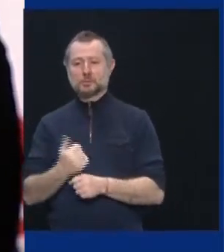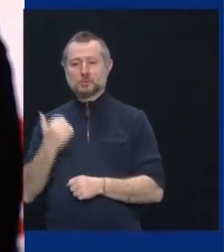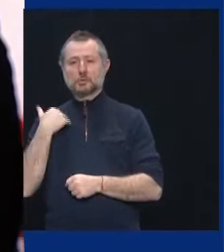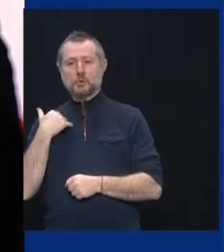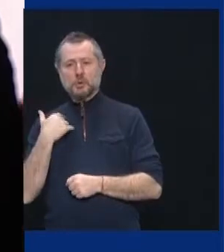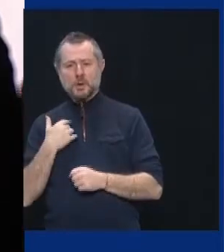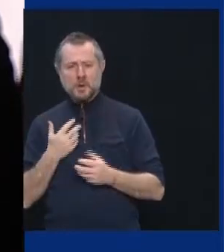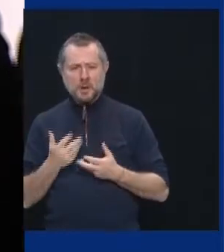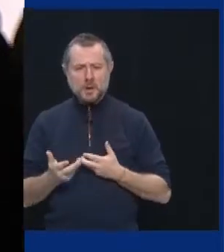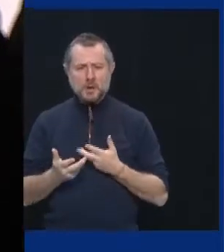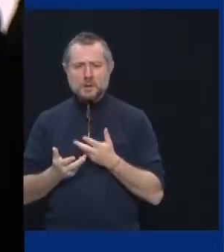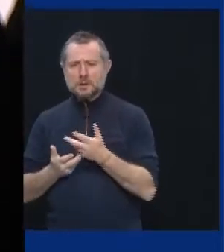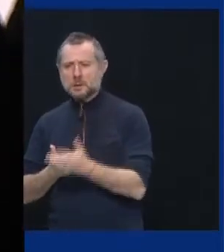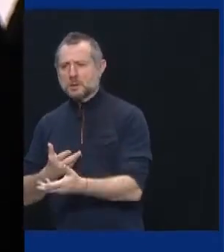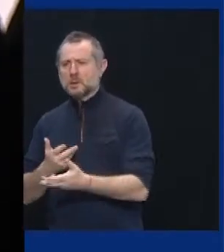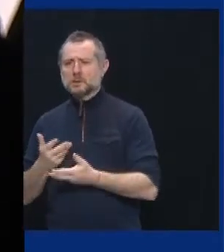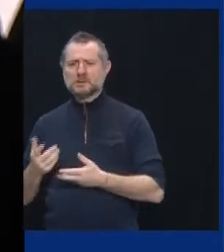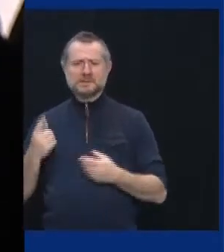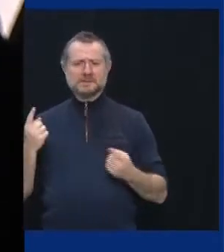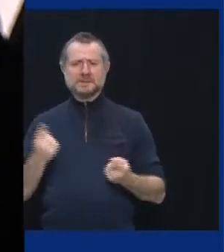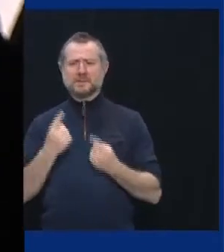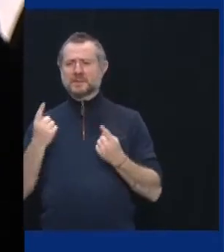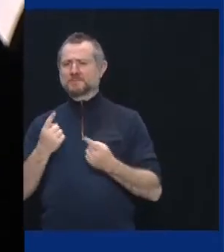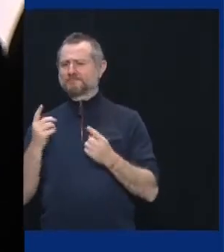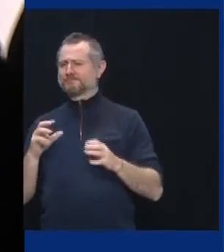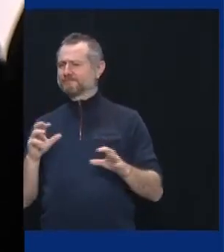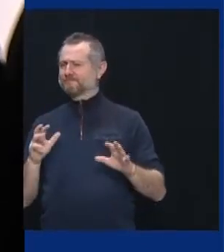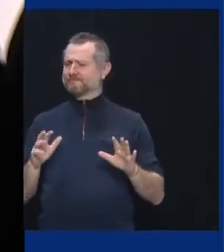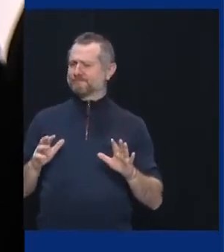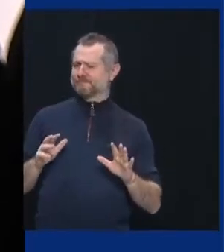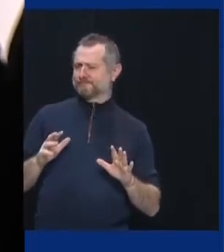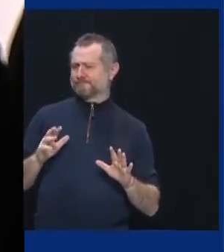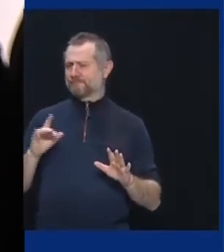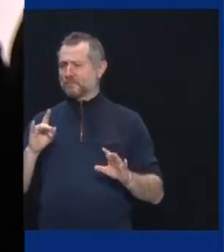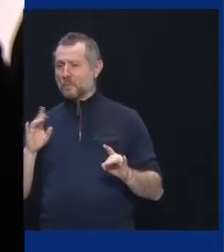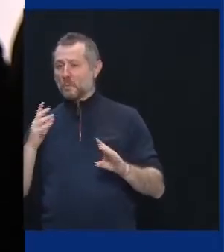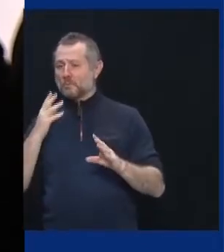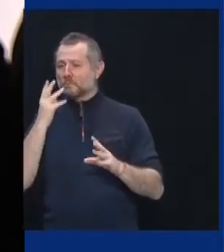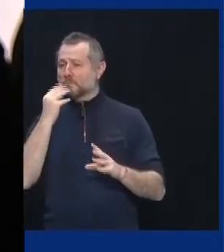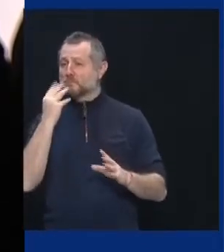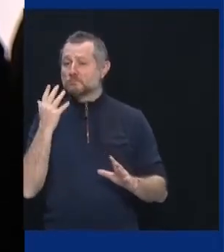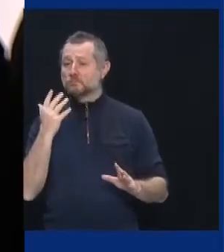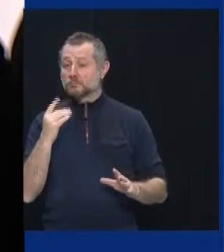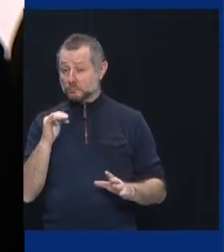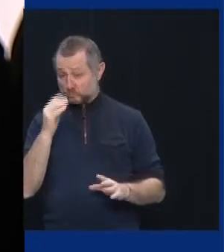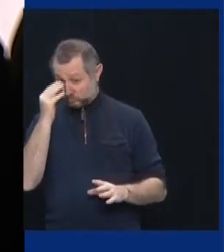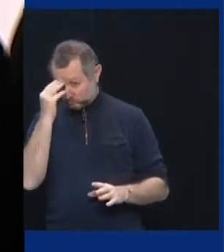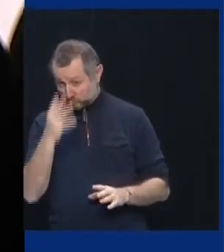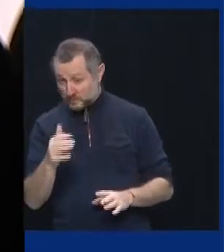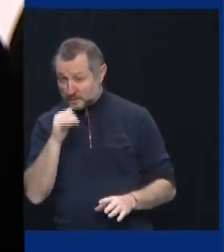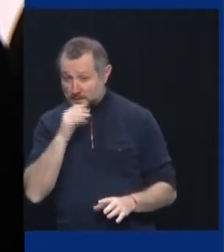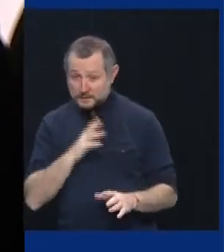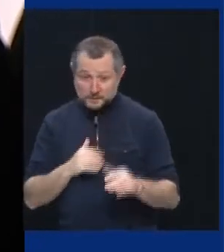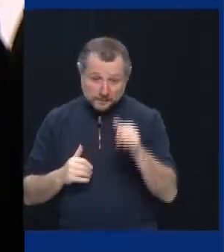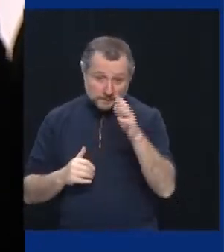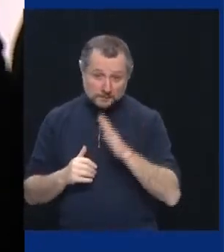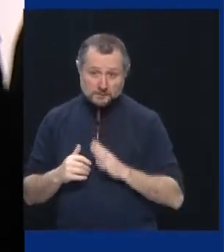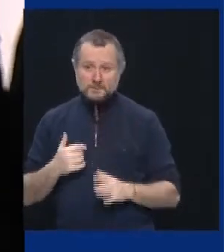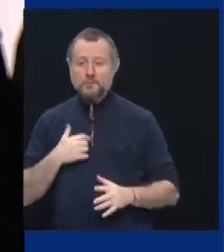something spectacular, but really, ladies and gentlemen, for us to practice what we preach.